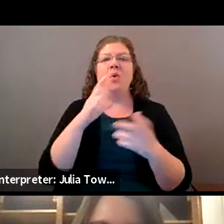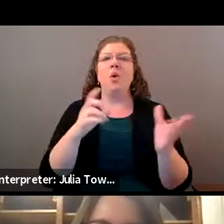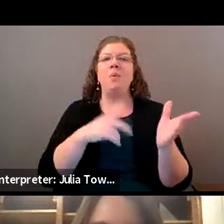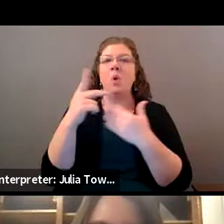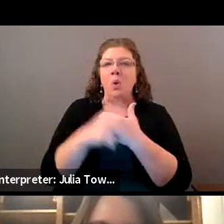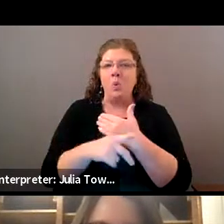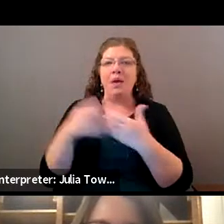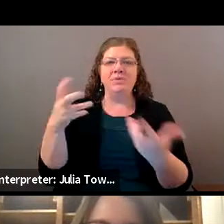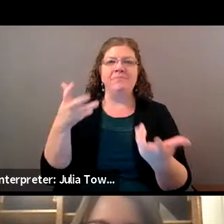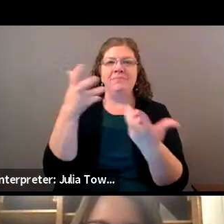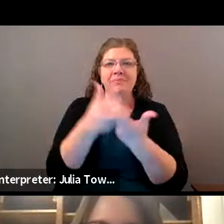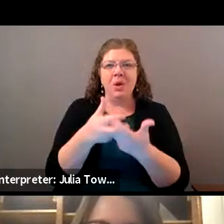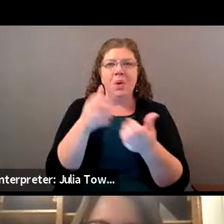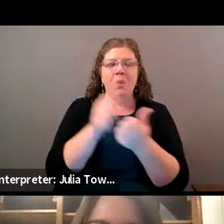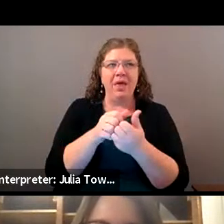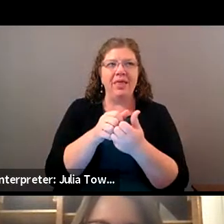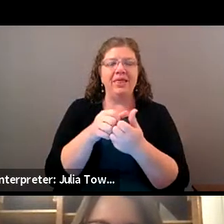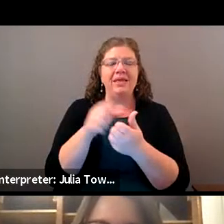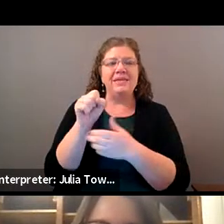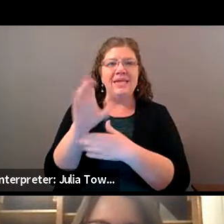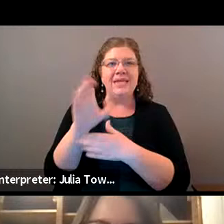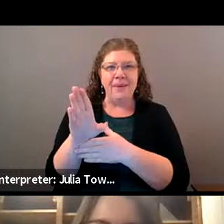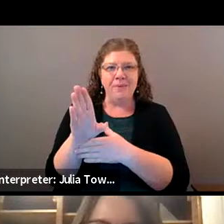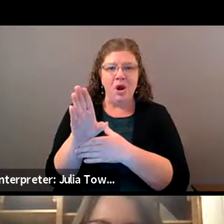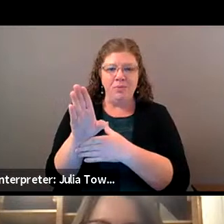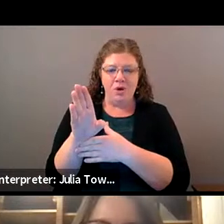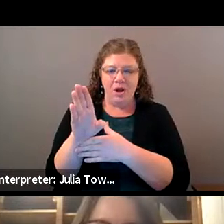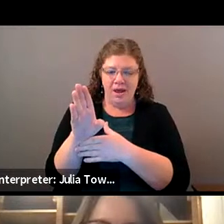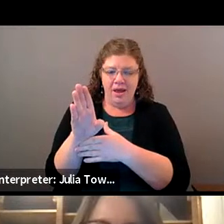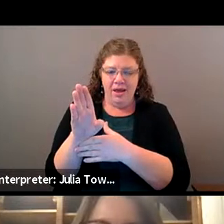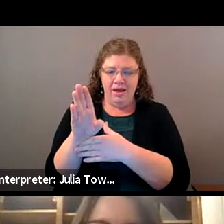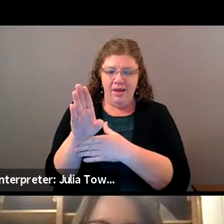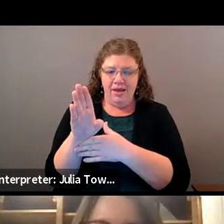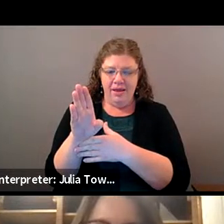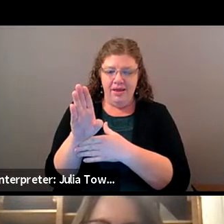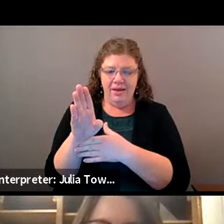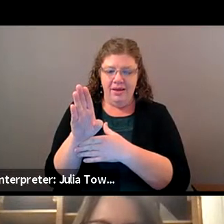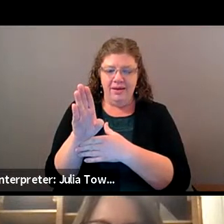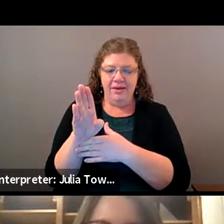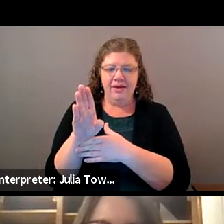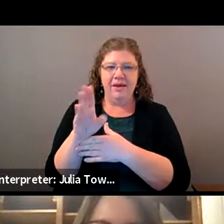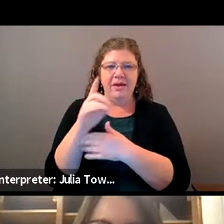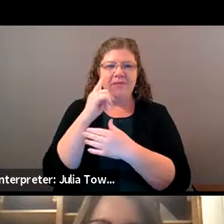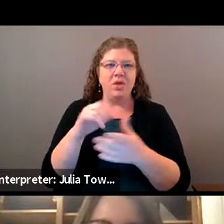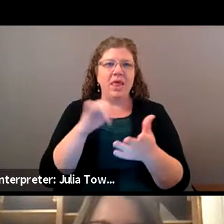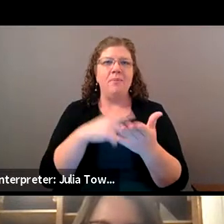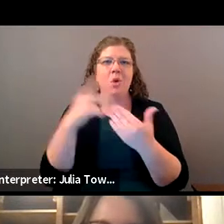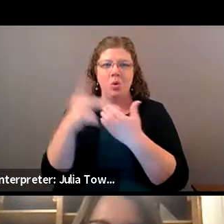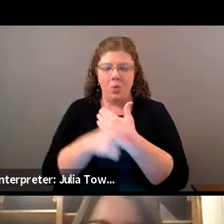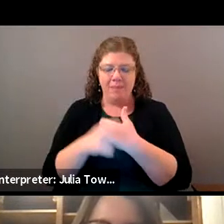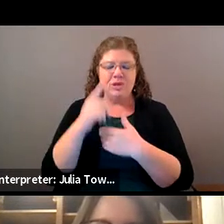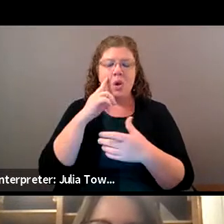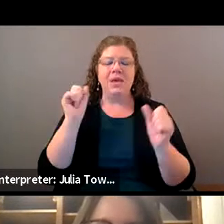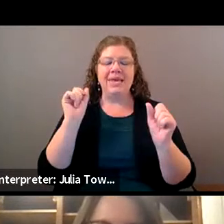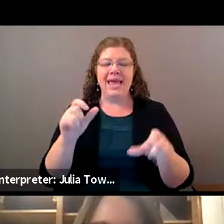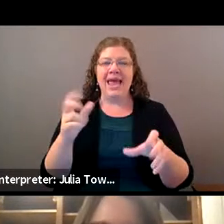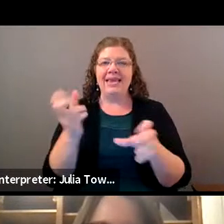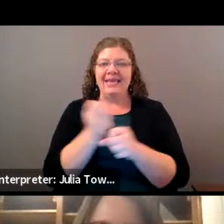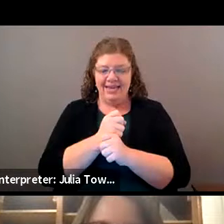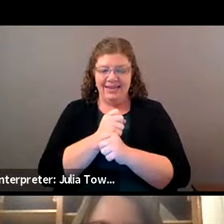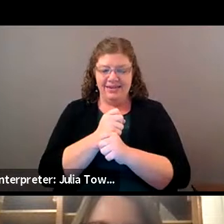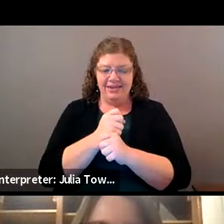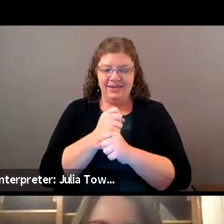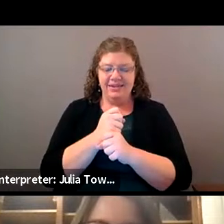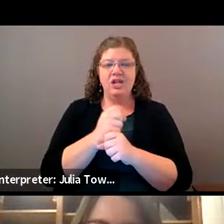in conjunction with the Santa Barbara Public Library, the Stay and Play program, so we can get